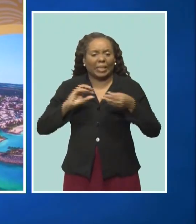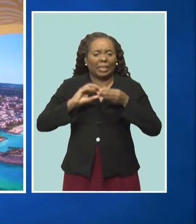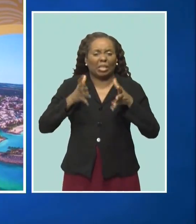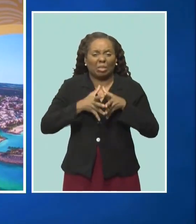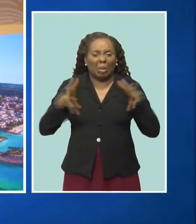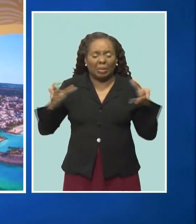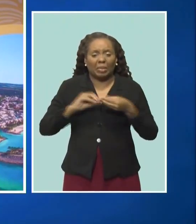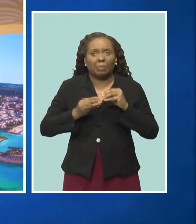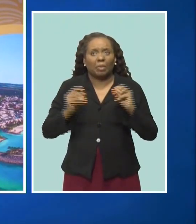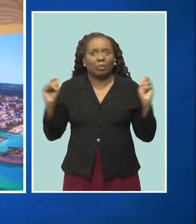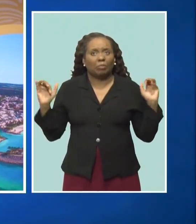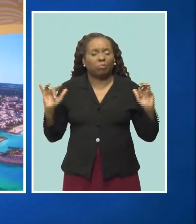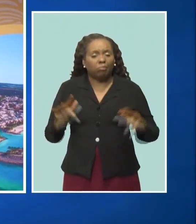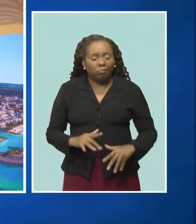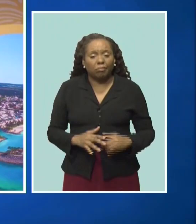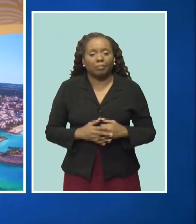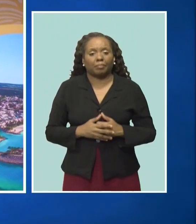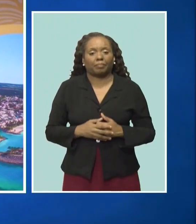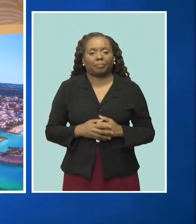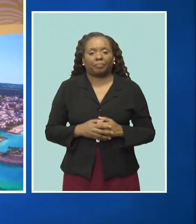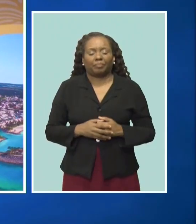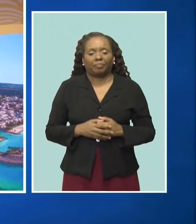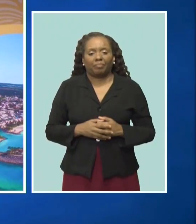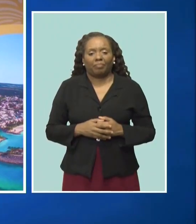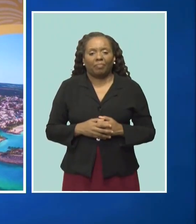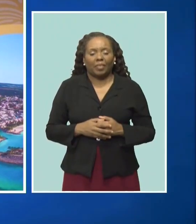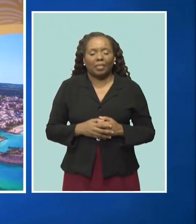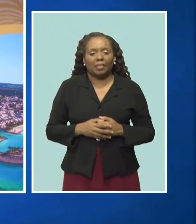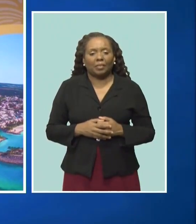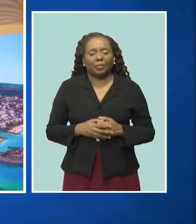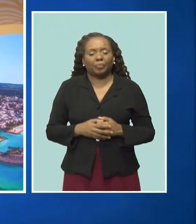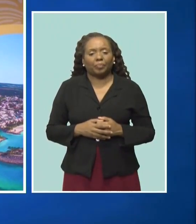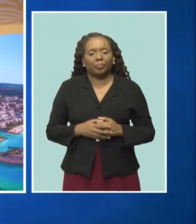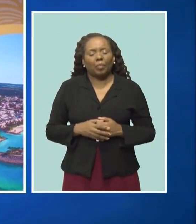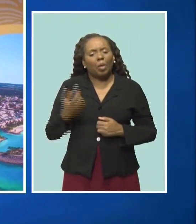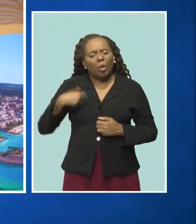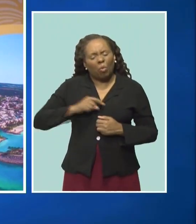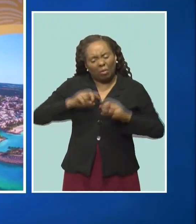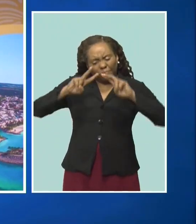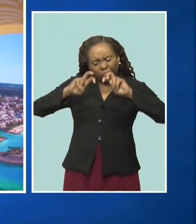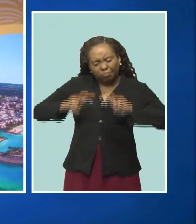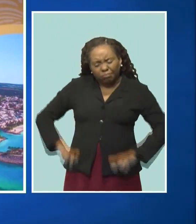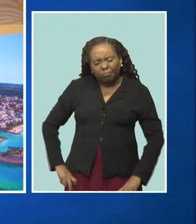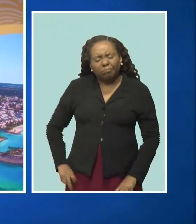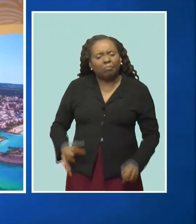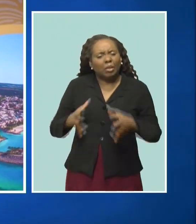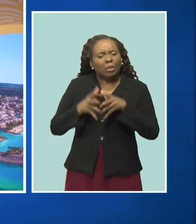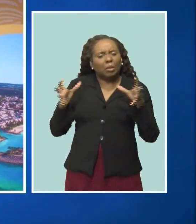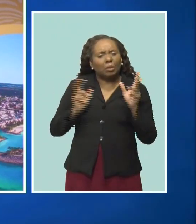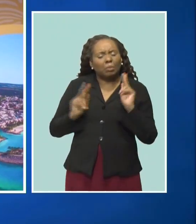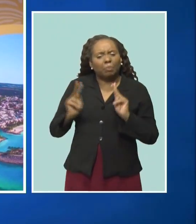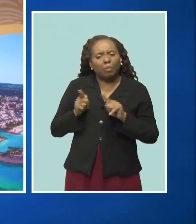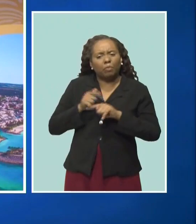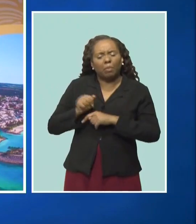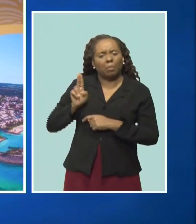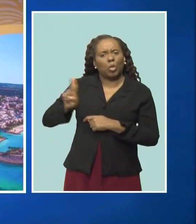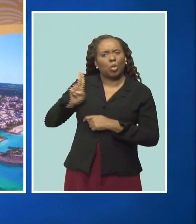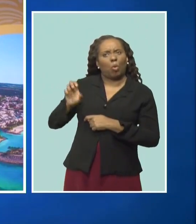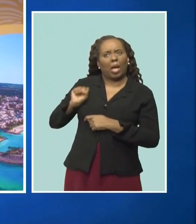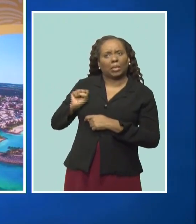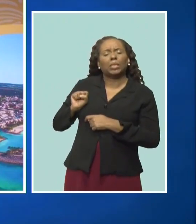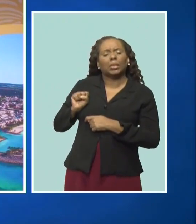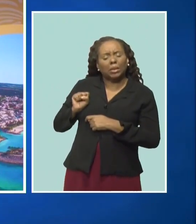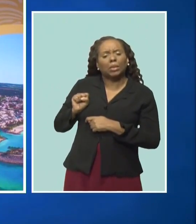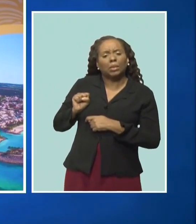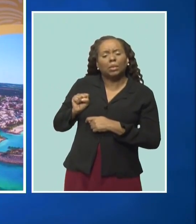years. Drilling down into the data, we also saw that increased interest from the United States market, which